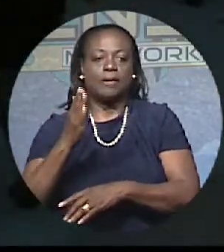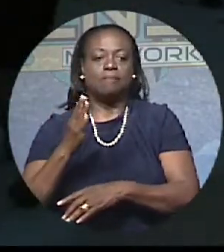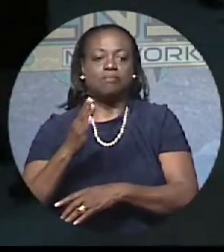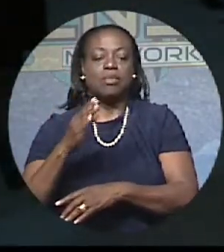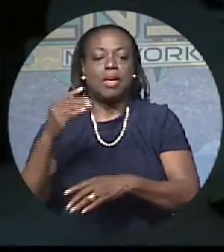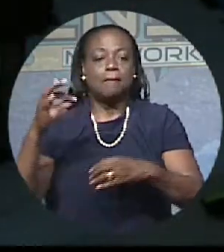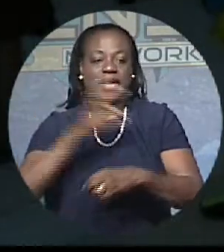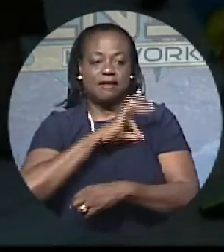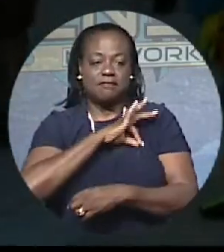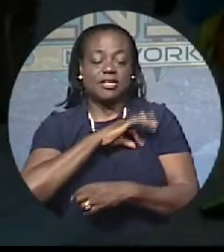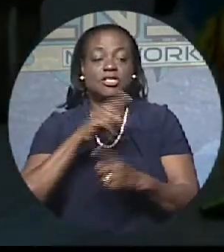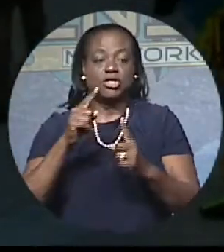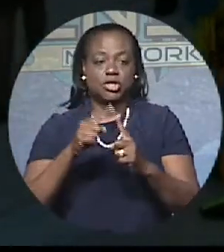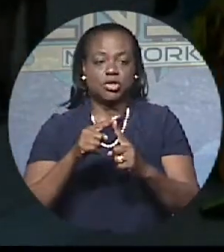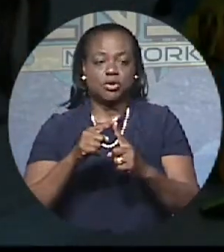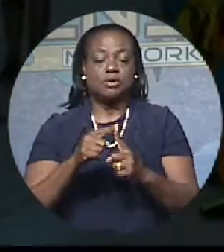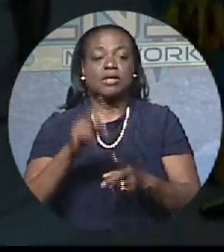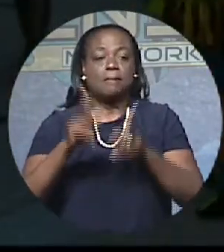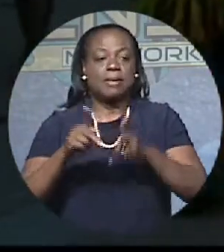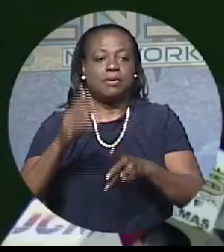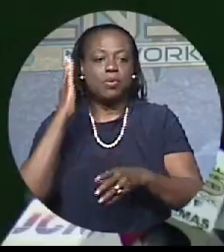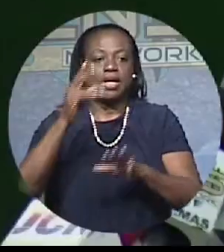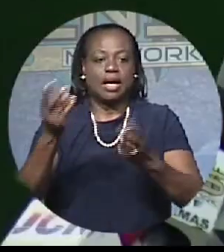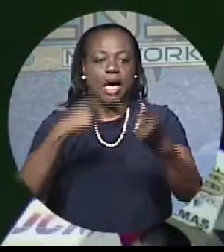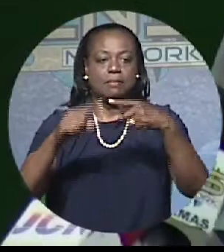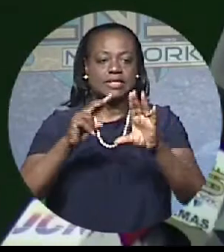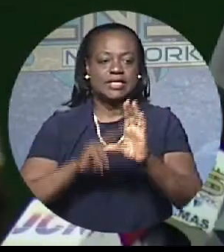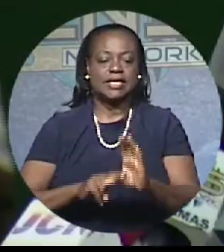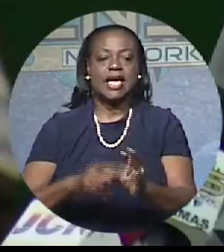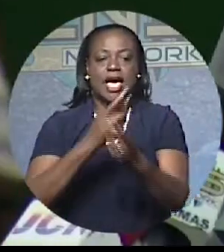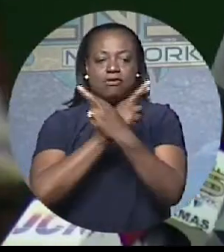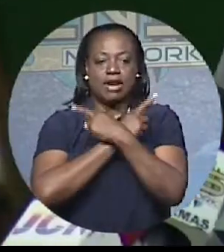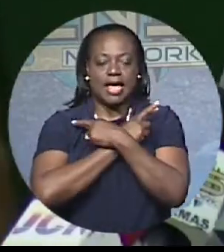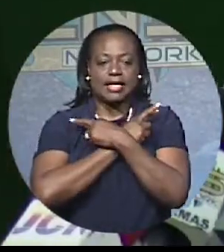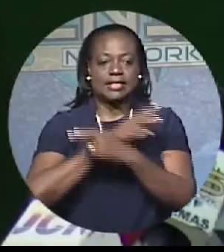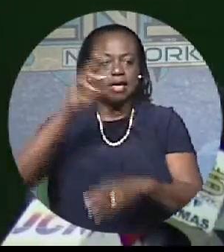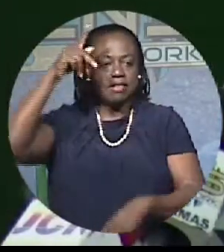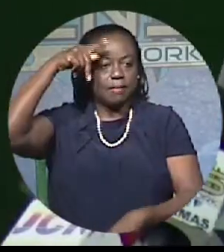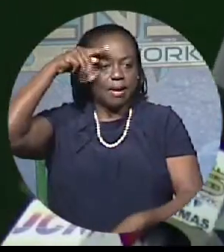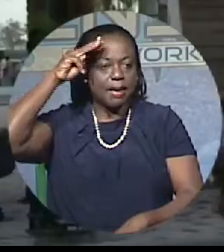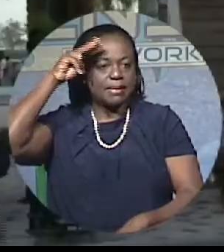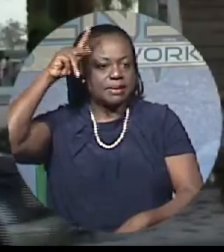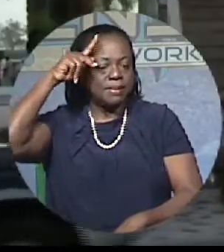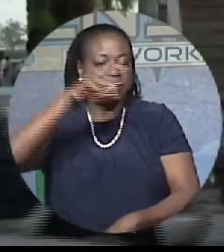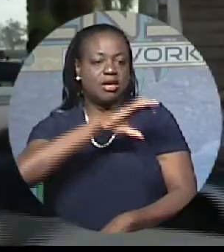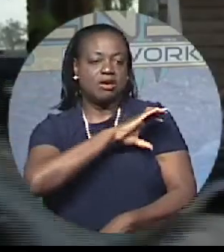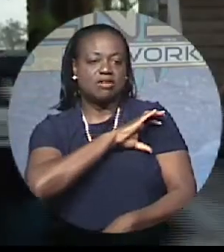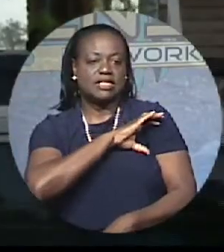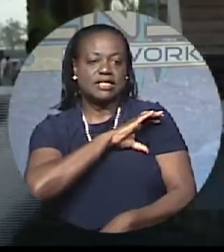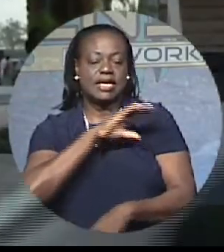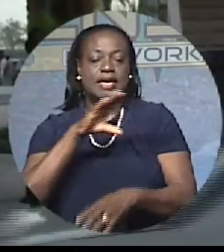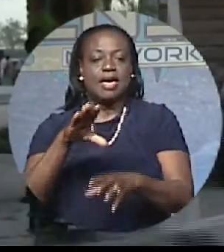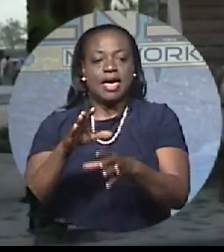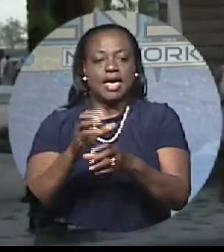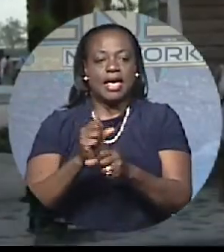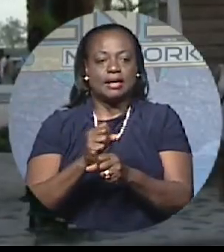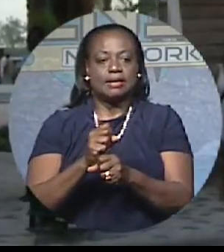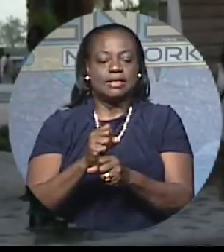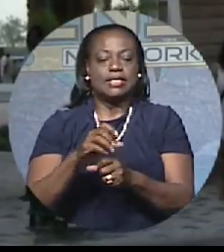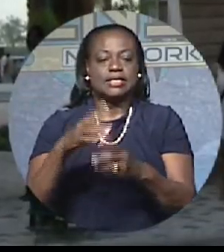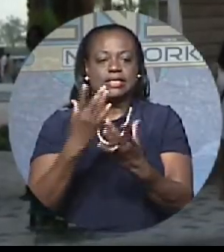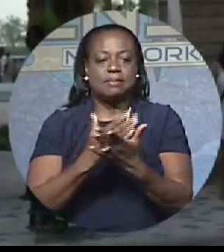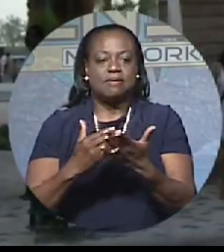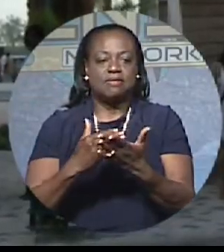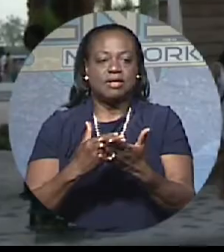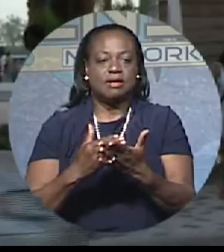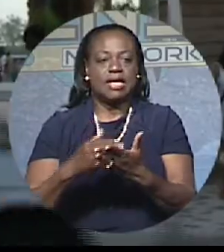out of the Hilton, and they will come here to sit and just relax. Prime Minister the Right Honorable Perry Christie captured some of the rich history of a slave behind the